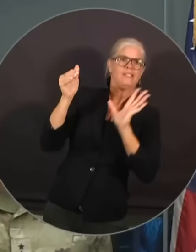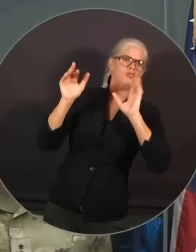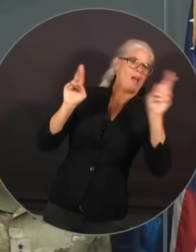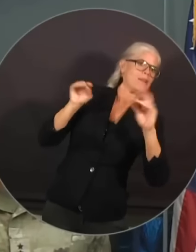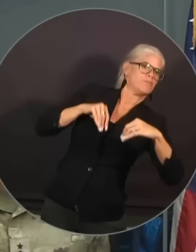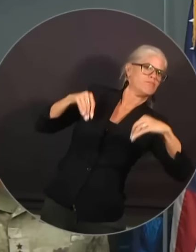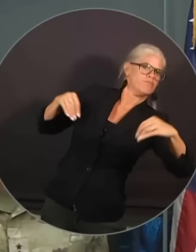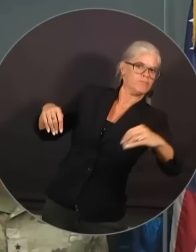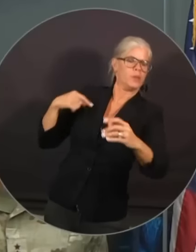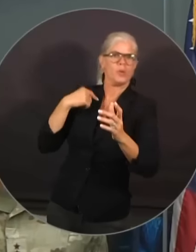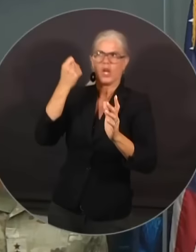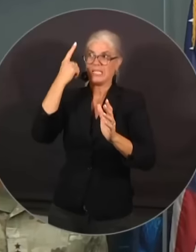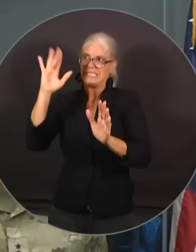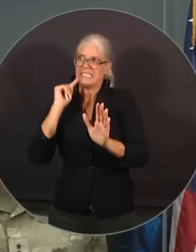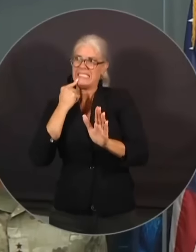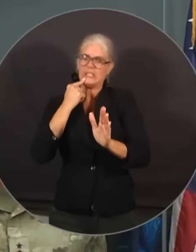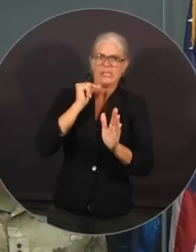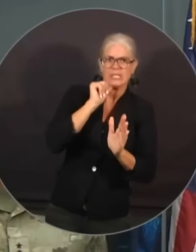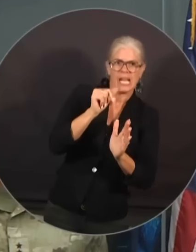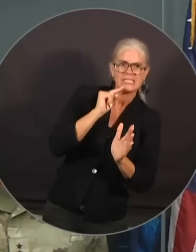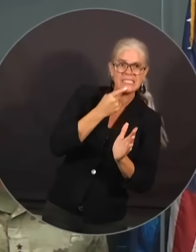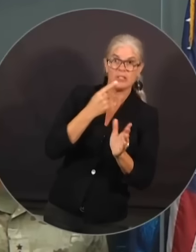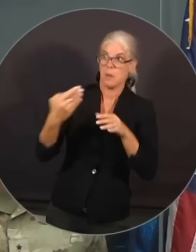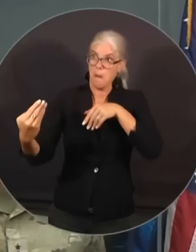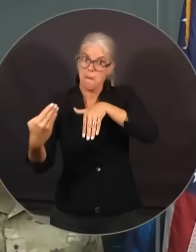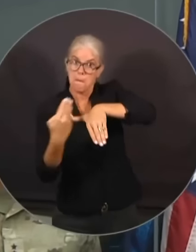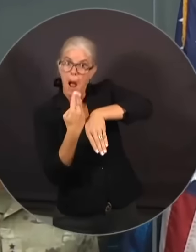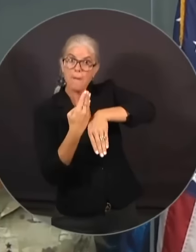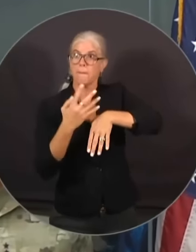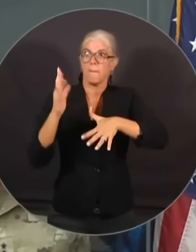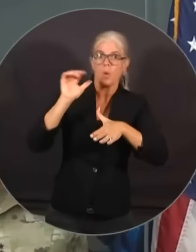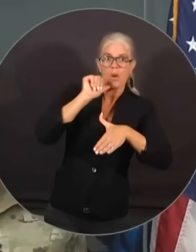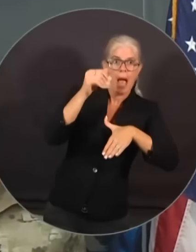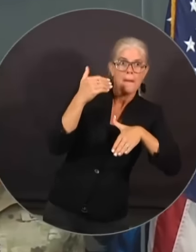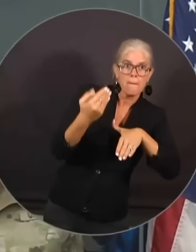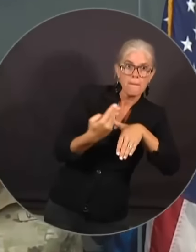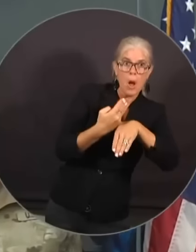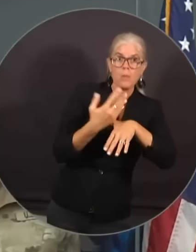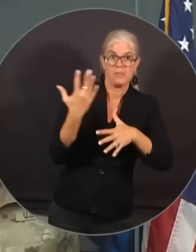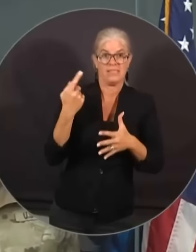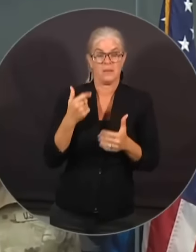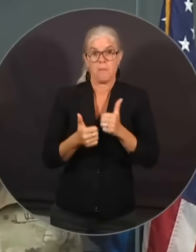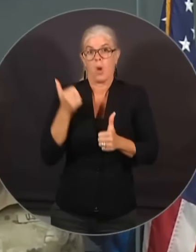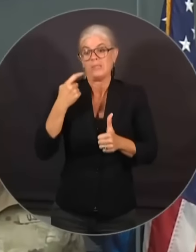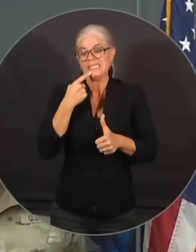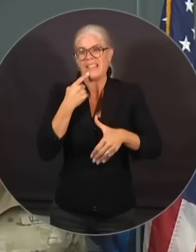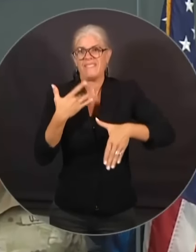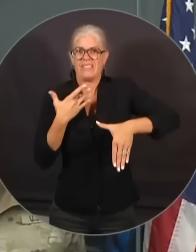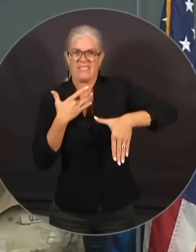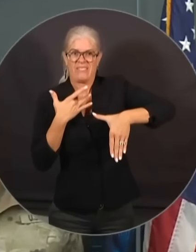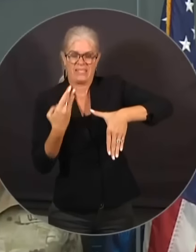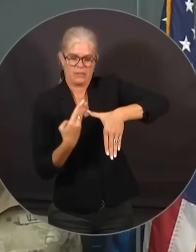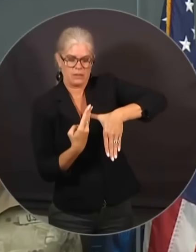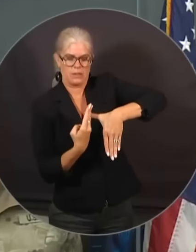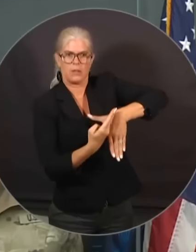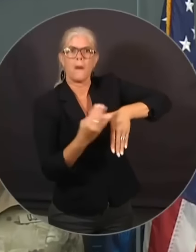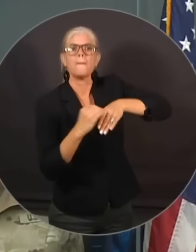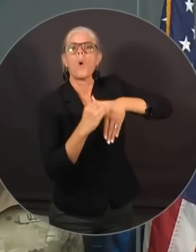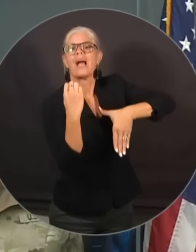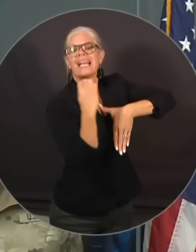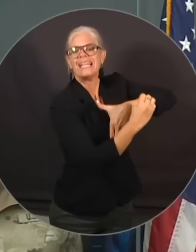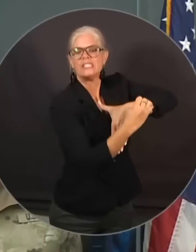seriously. Is it going to be a direct hit on Tallahassee? Well, the most recent models say maybe it's going to go just east, but you're going to have impacts